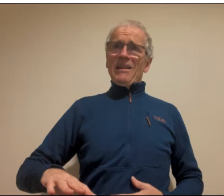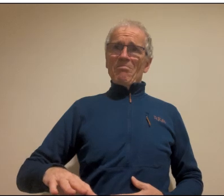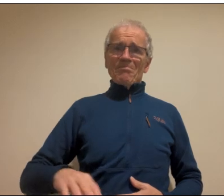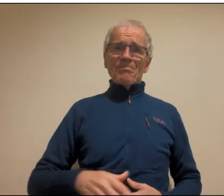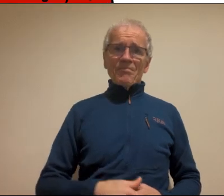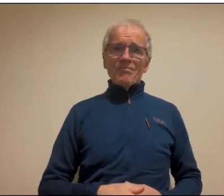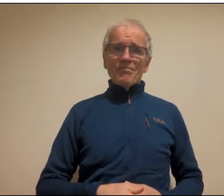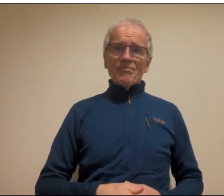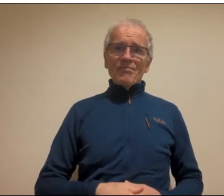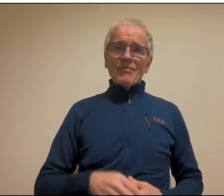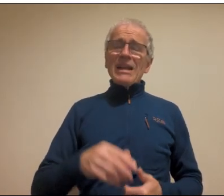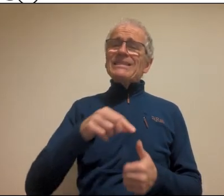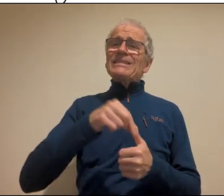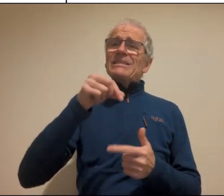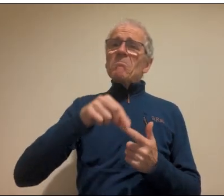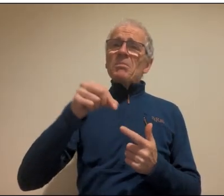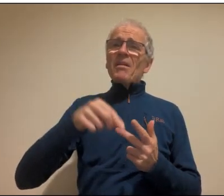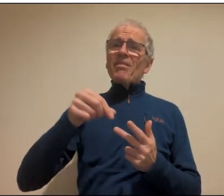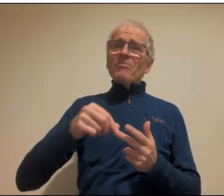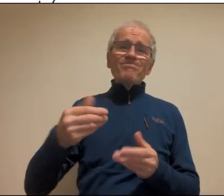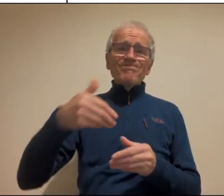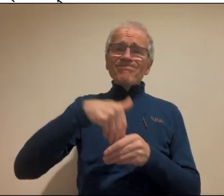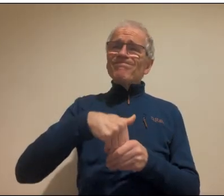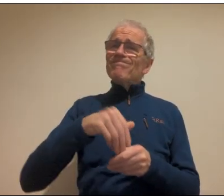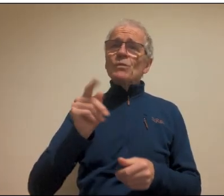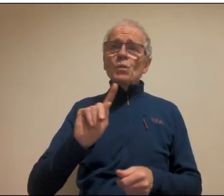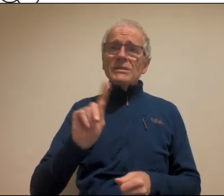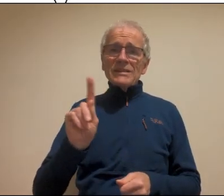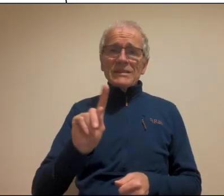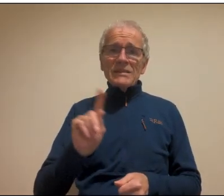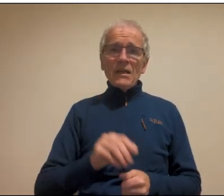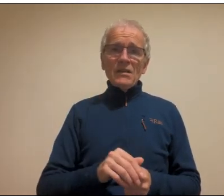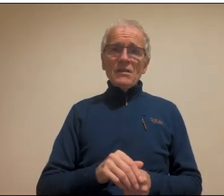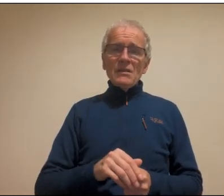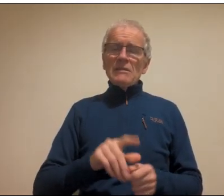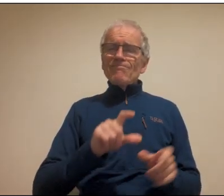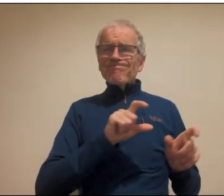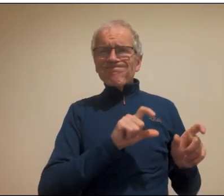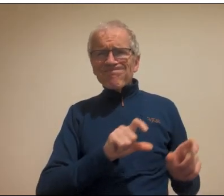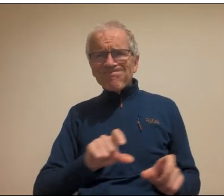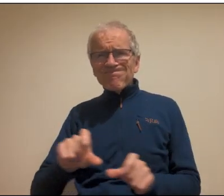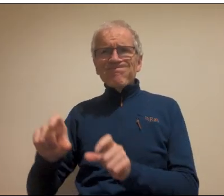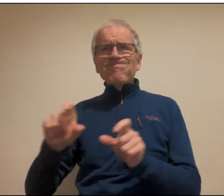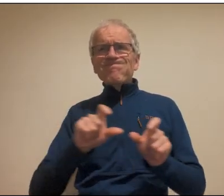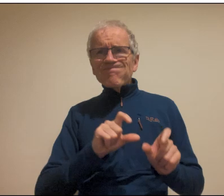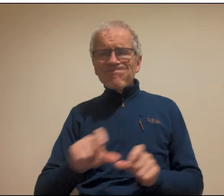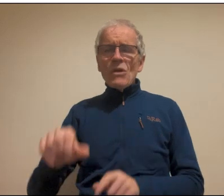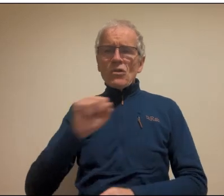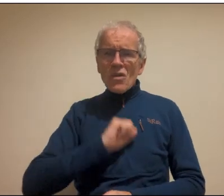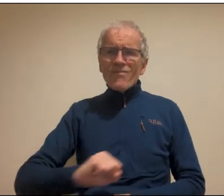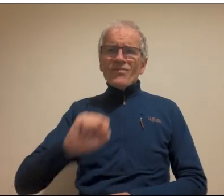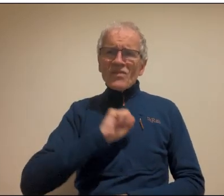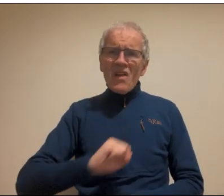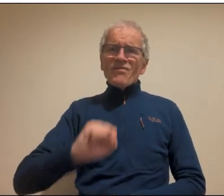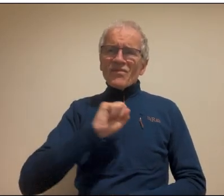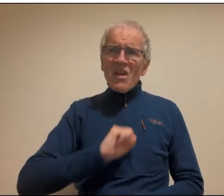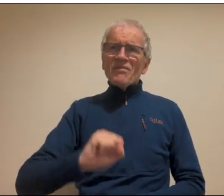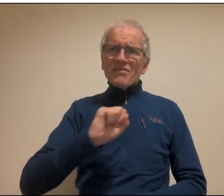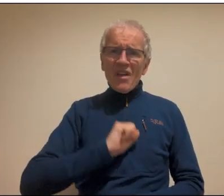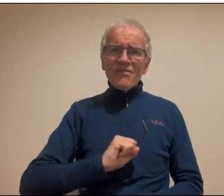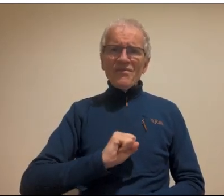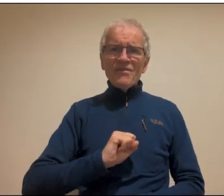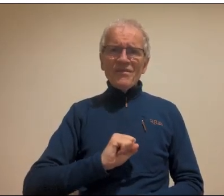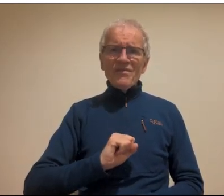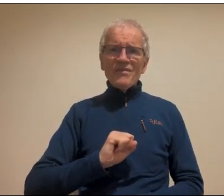persistent coughing or wheezing, shortness of breath, increased heart rate,